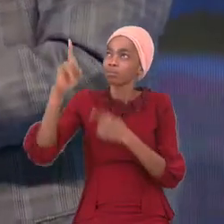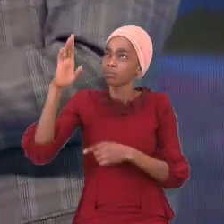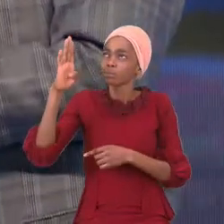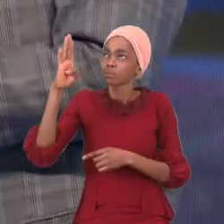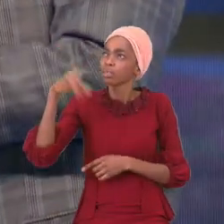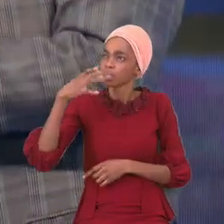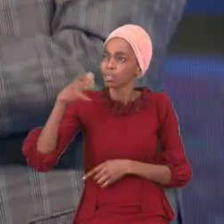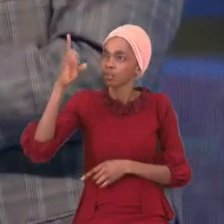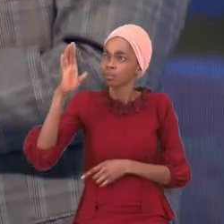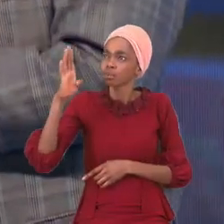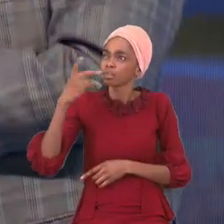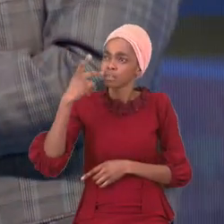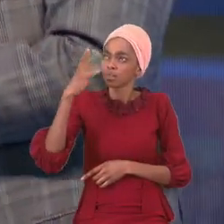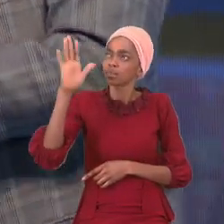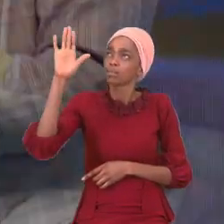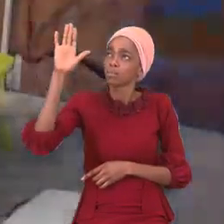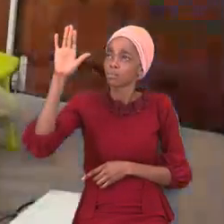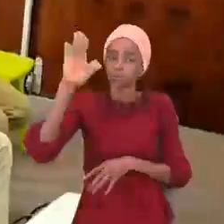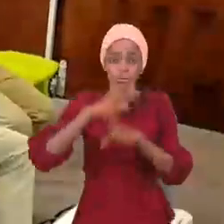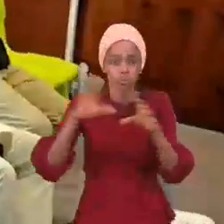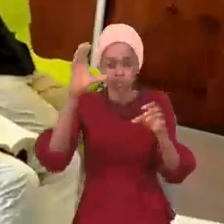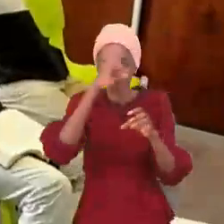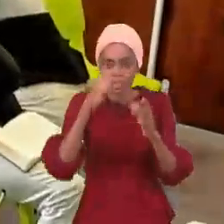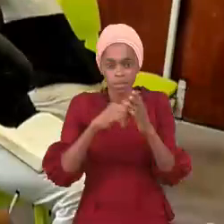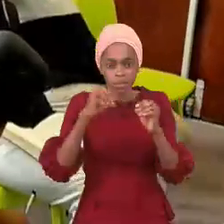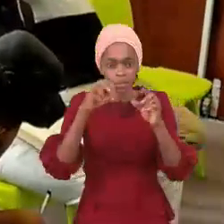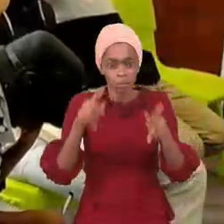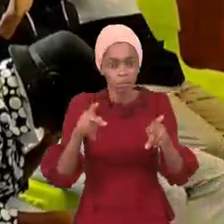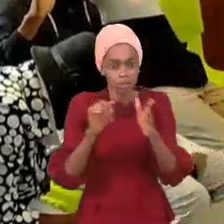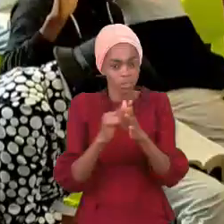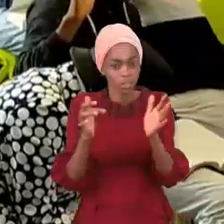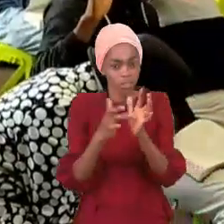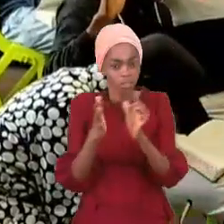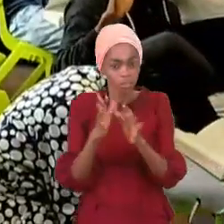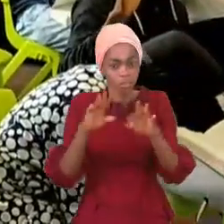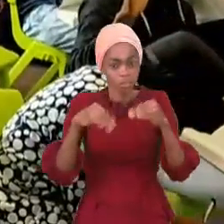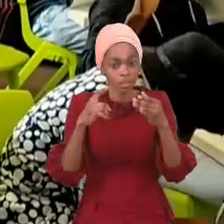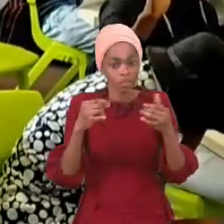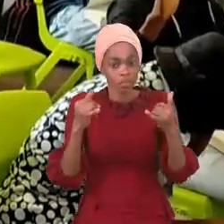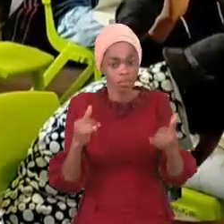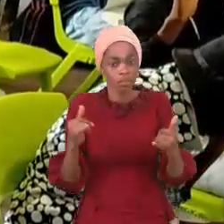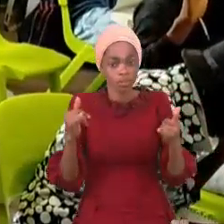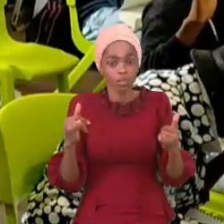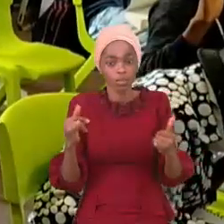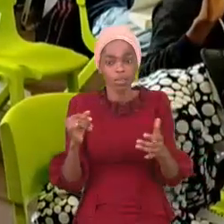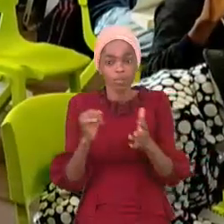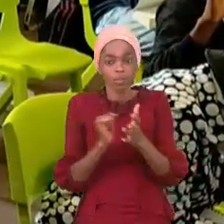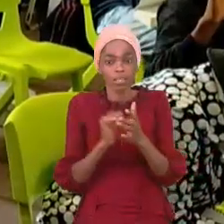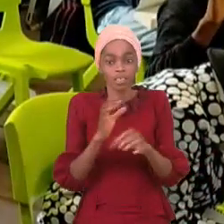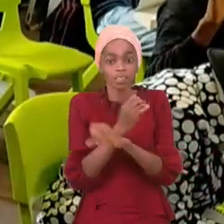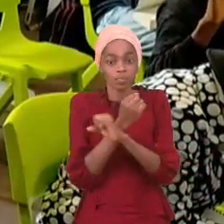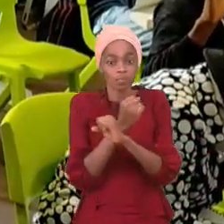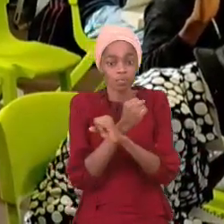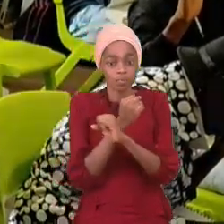miss this chance, this opportunity that Christ now offers you. The freedom, the